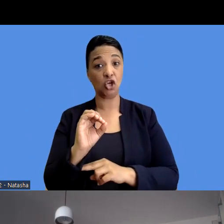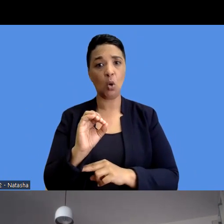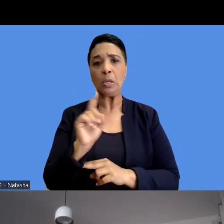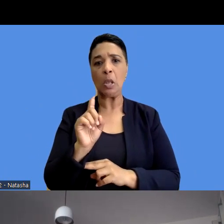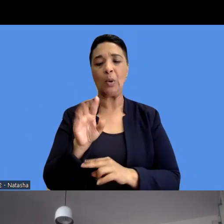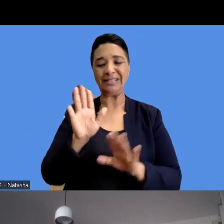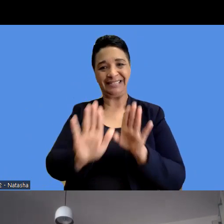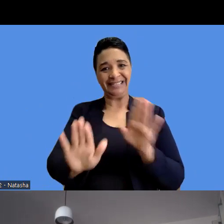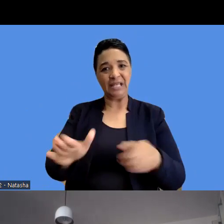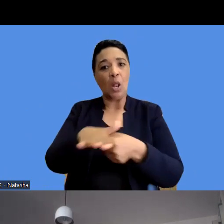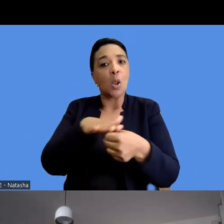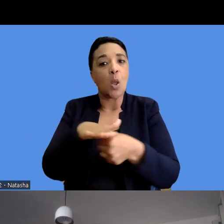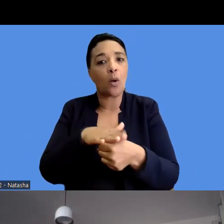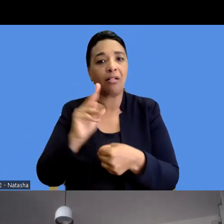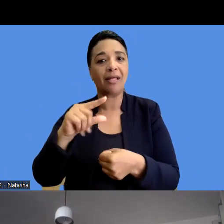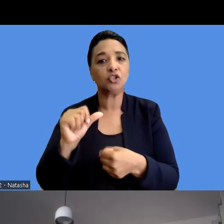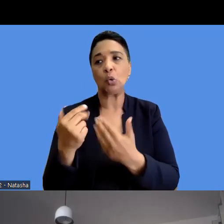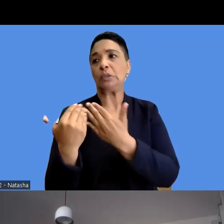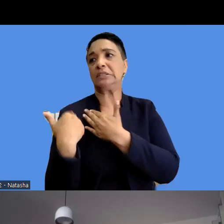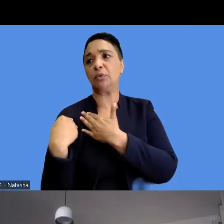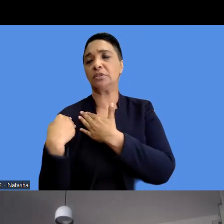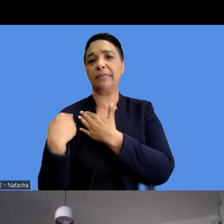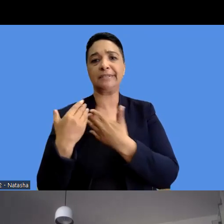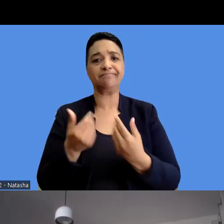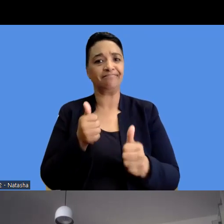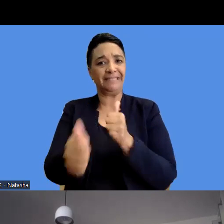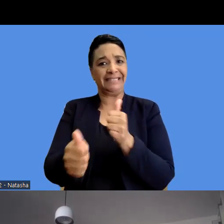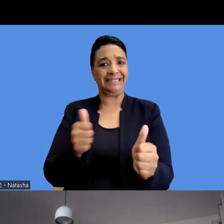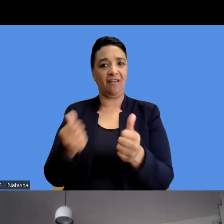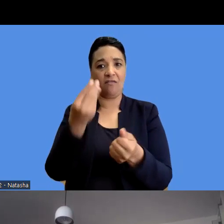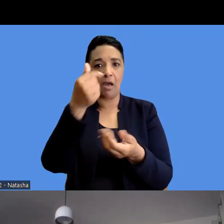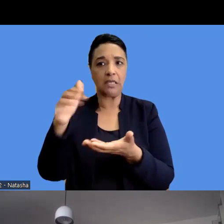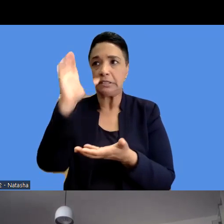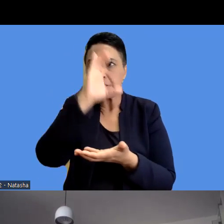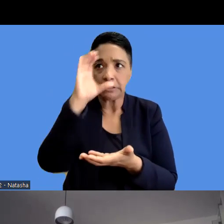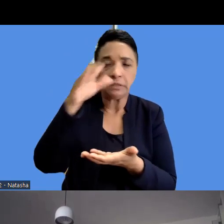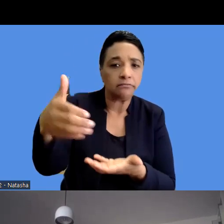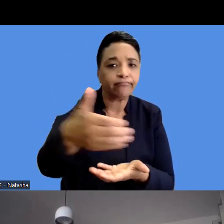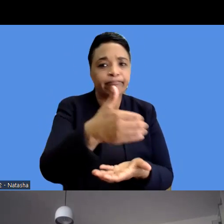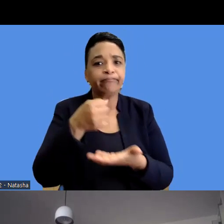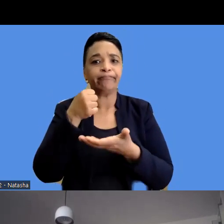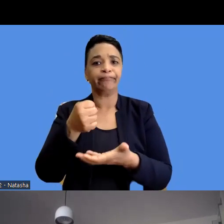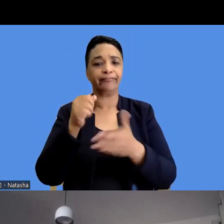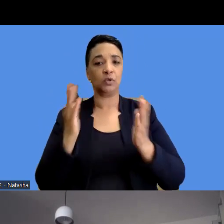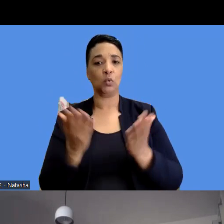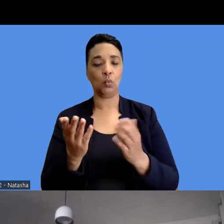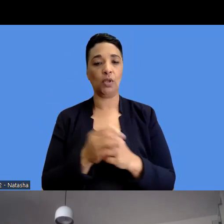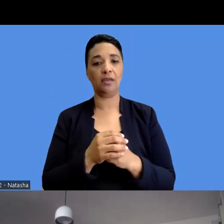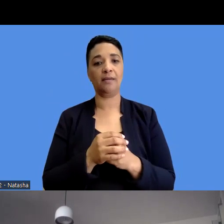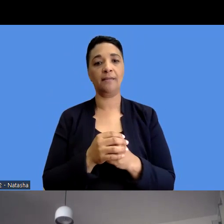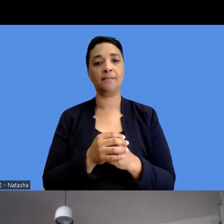main burden, I would say, of fundraising. And we would not yet see